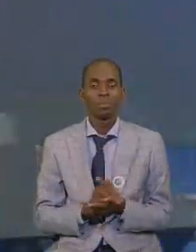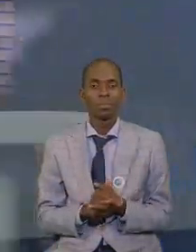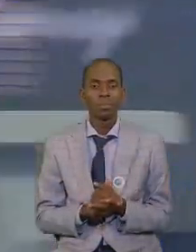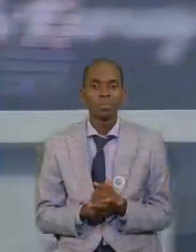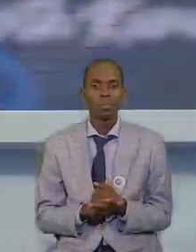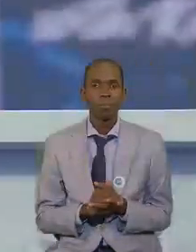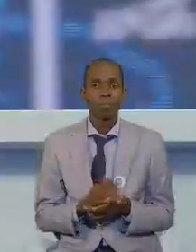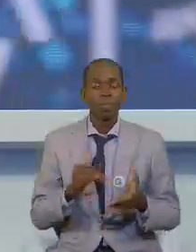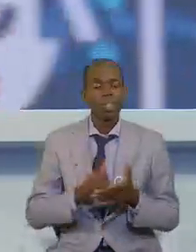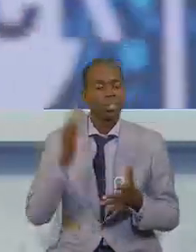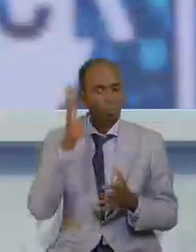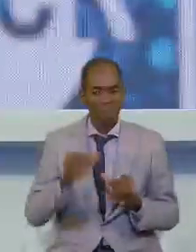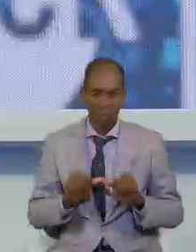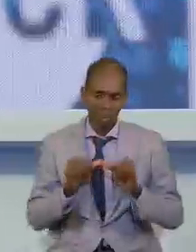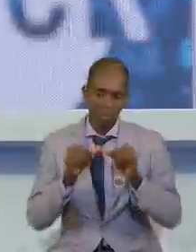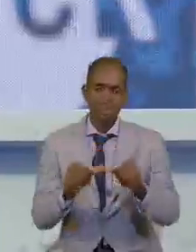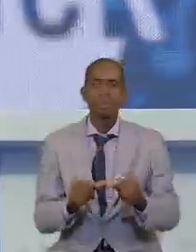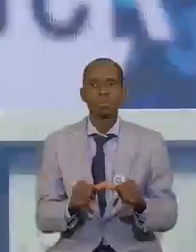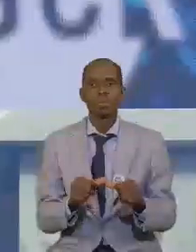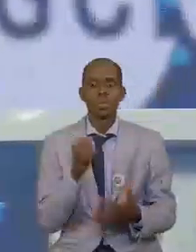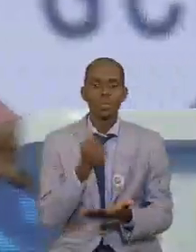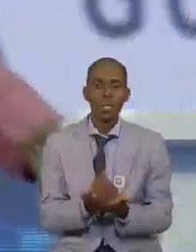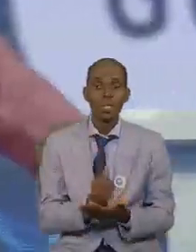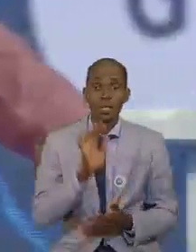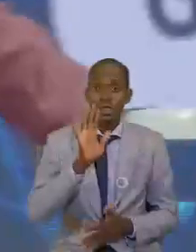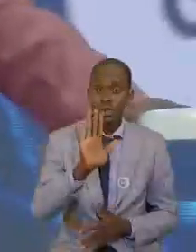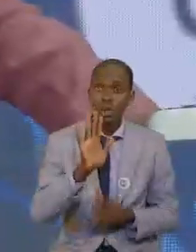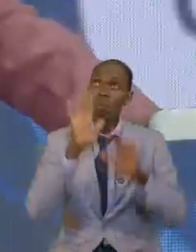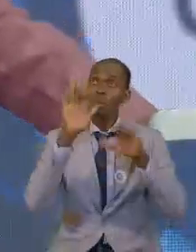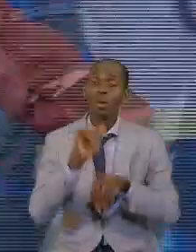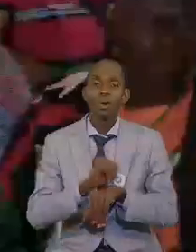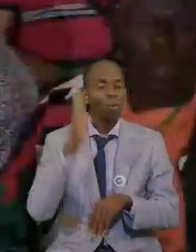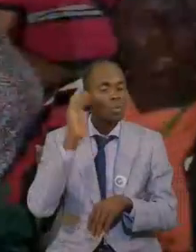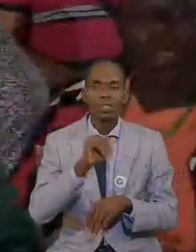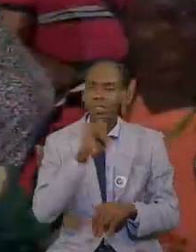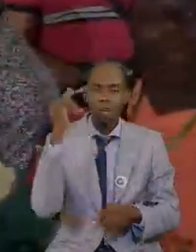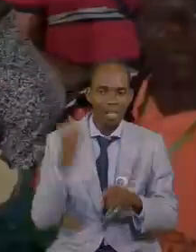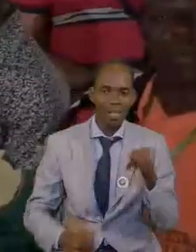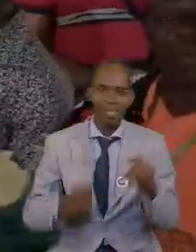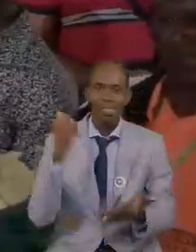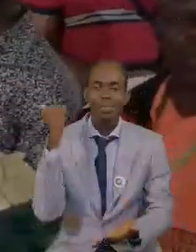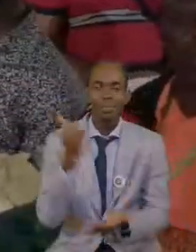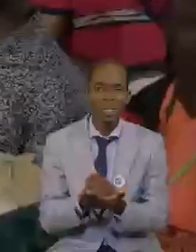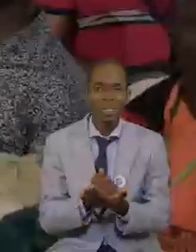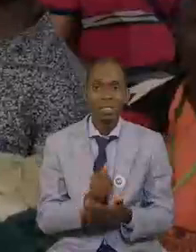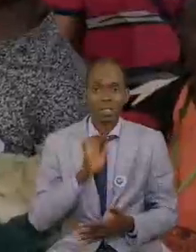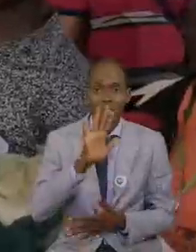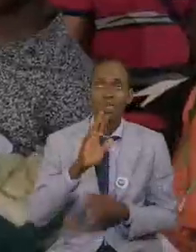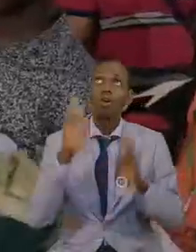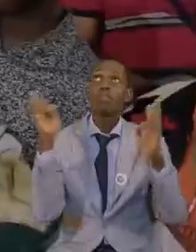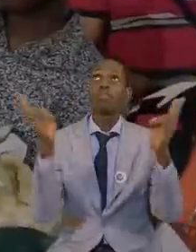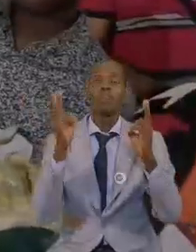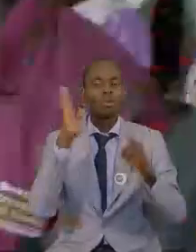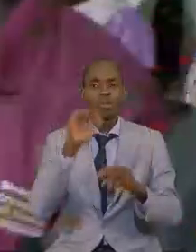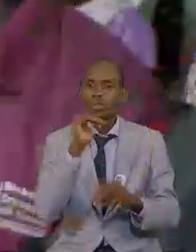it will continue. Your miracle will not have an end. Your victory will not have